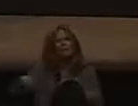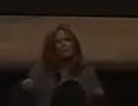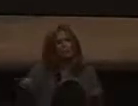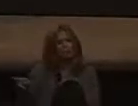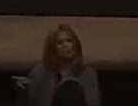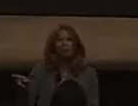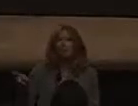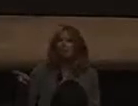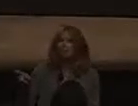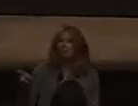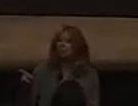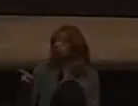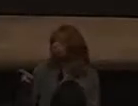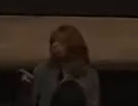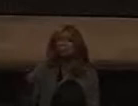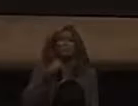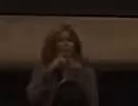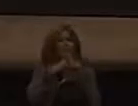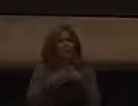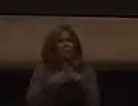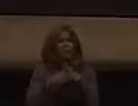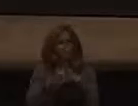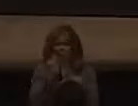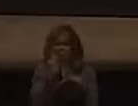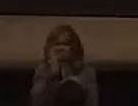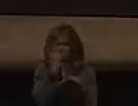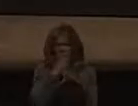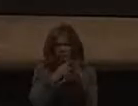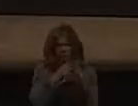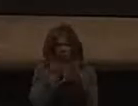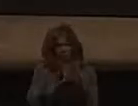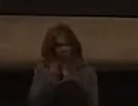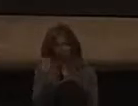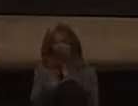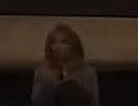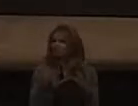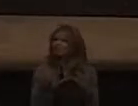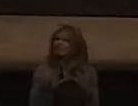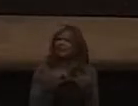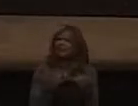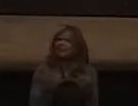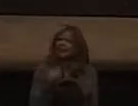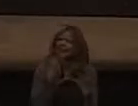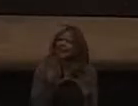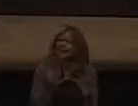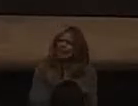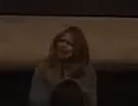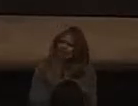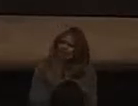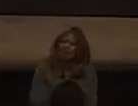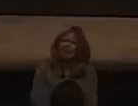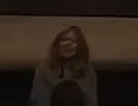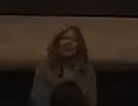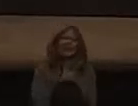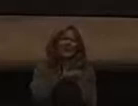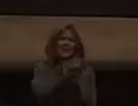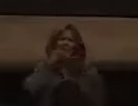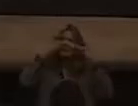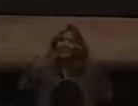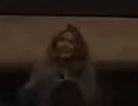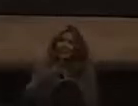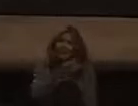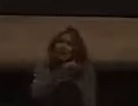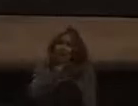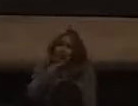Amsterdam, while it happens to be a beautiful city, it was disturbing. I went to the Anne Frank house, for